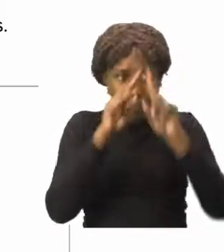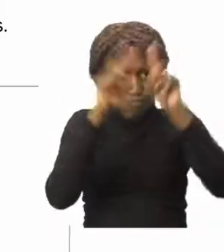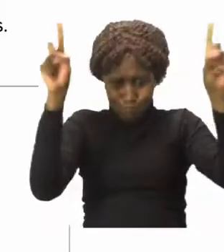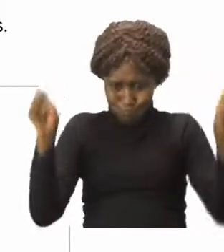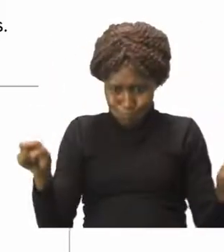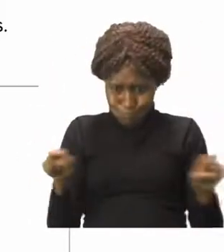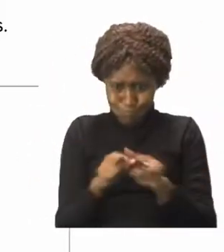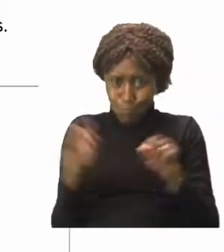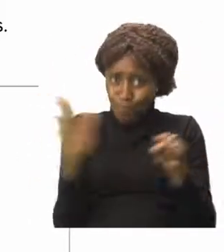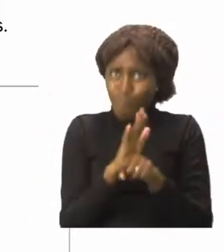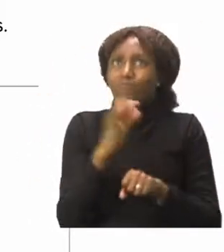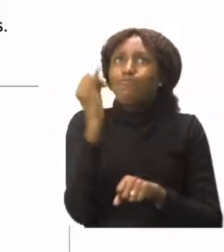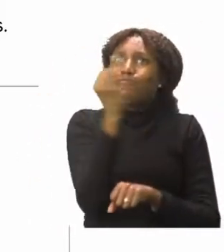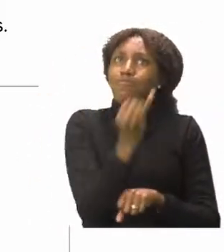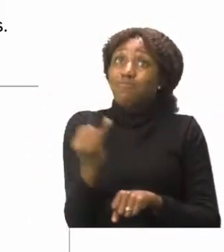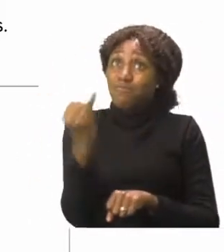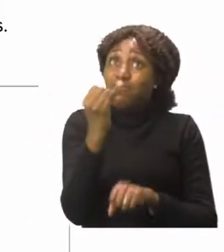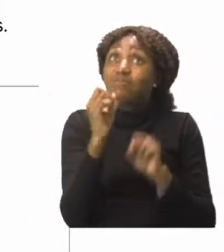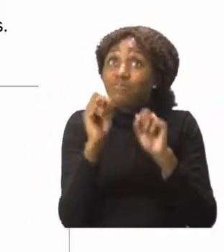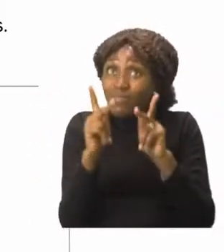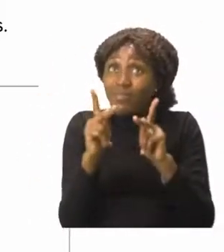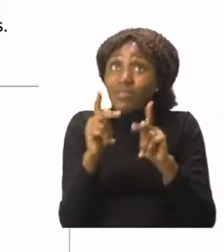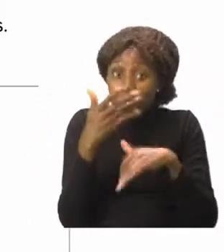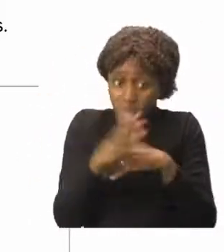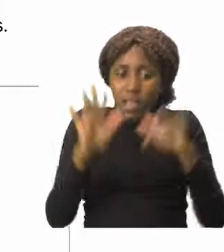And don't forget to color when you're done as well.